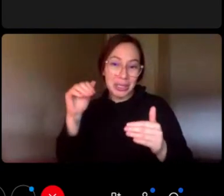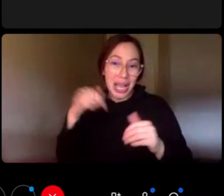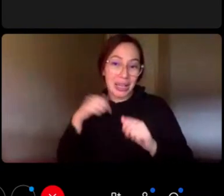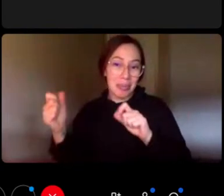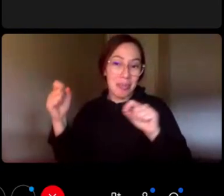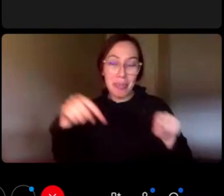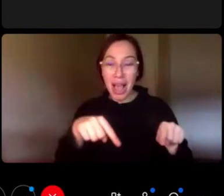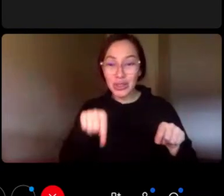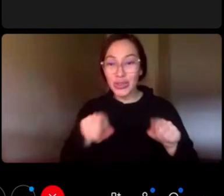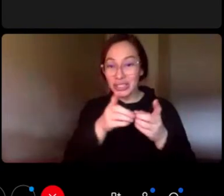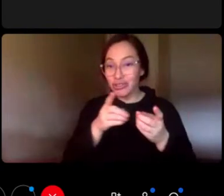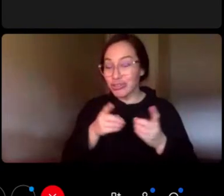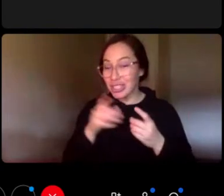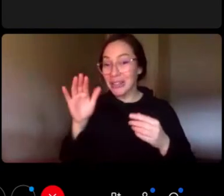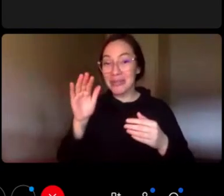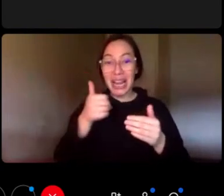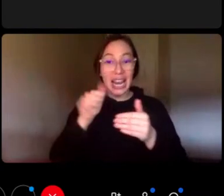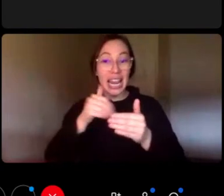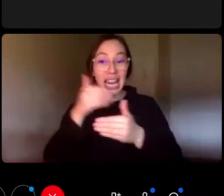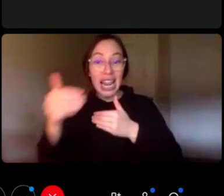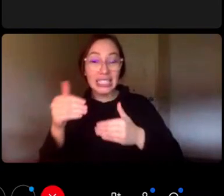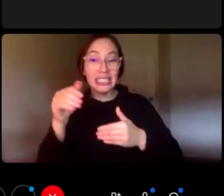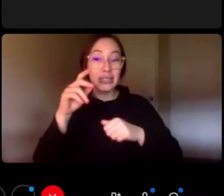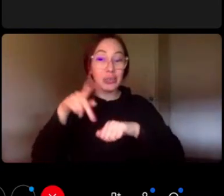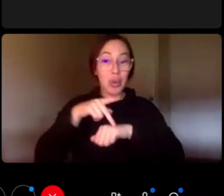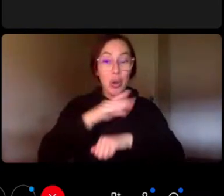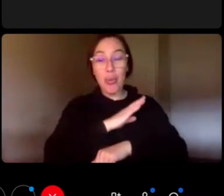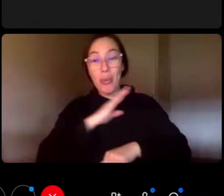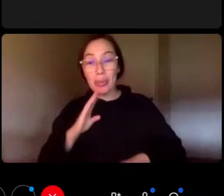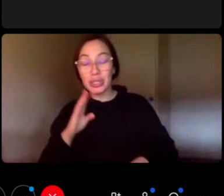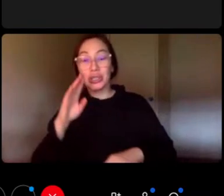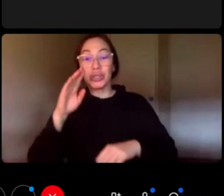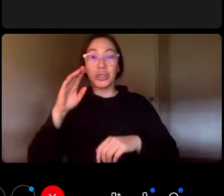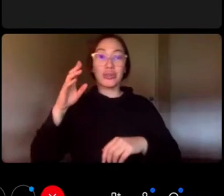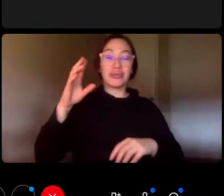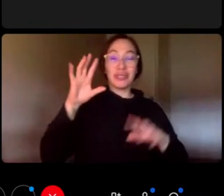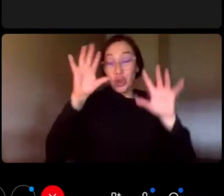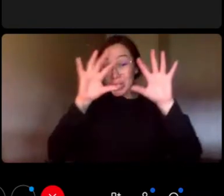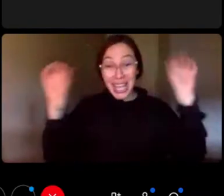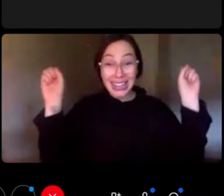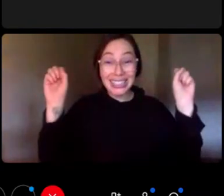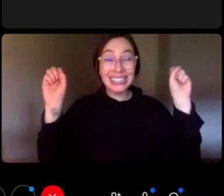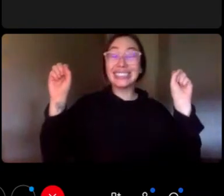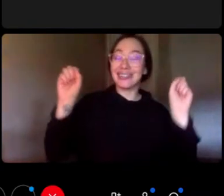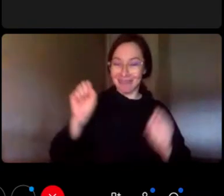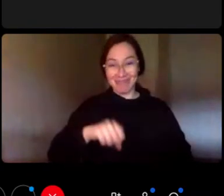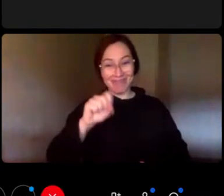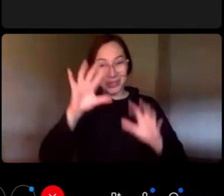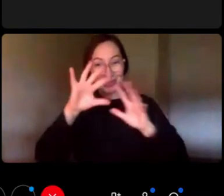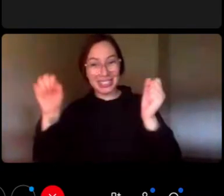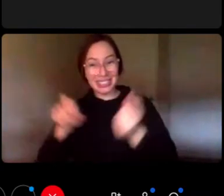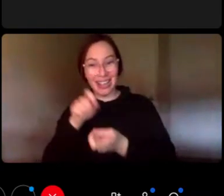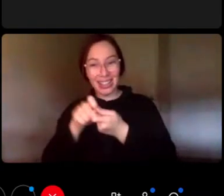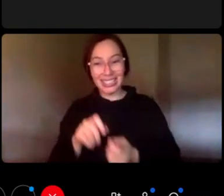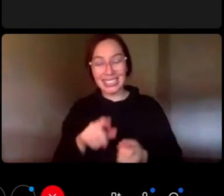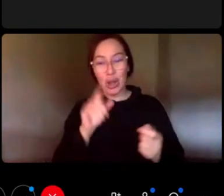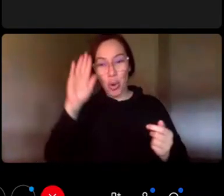board members or teachers or principals or superintendents. Exactly. Great. Thank you.